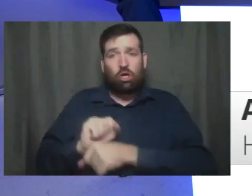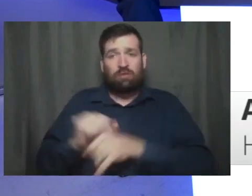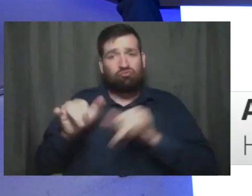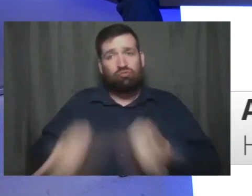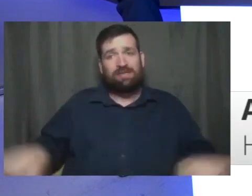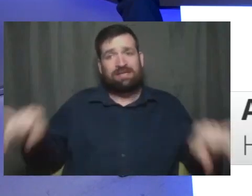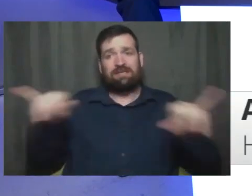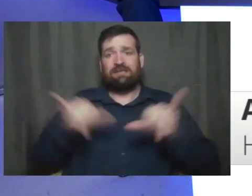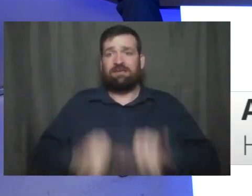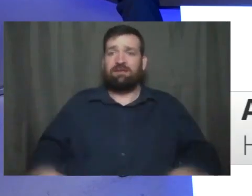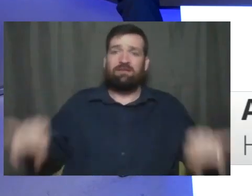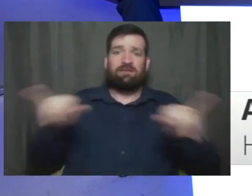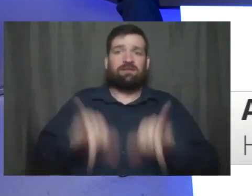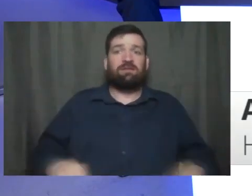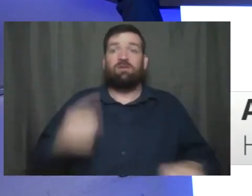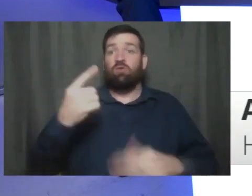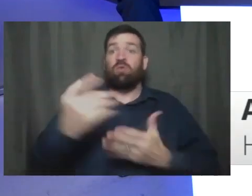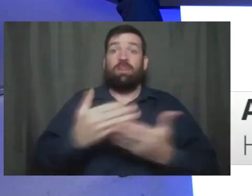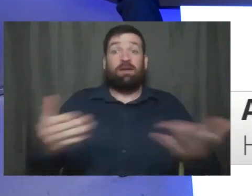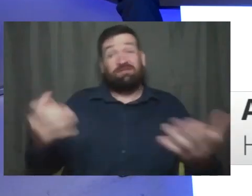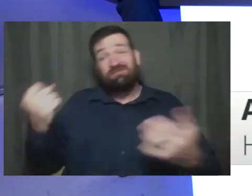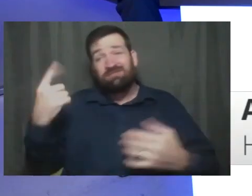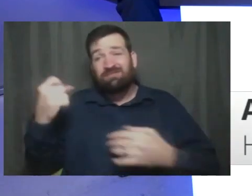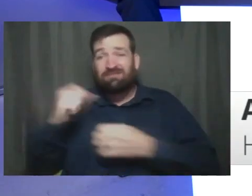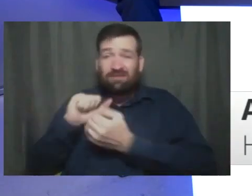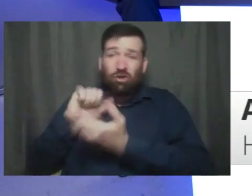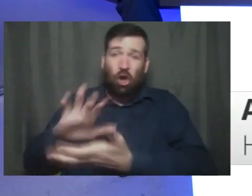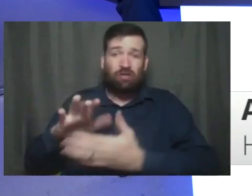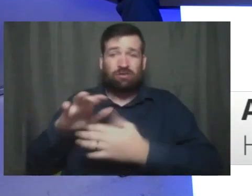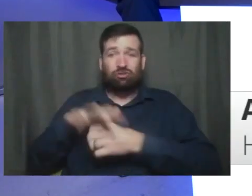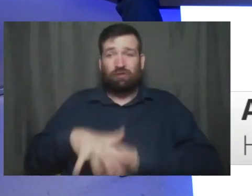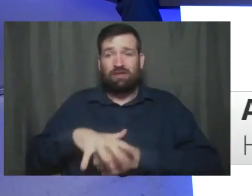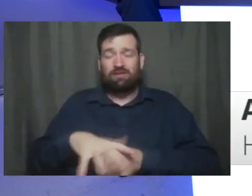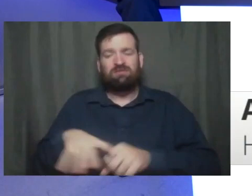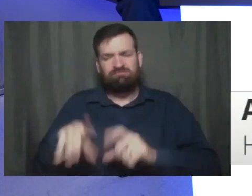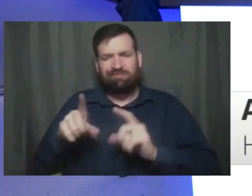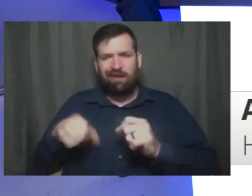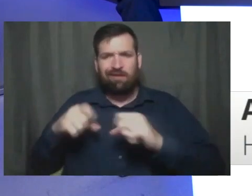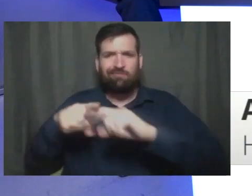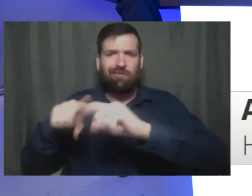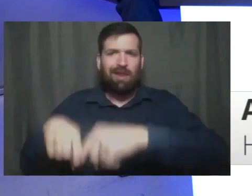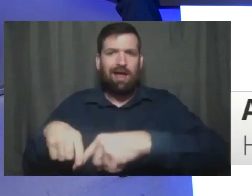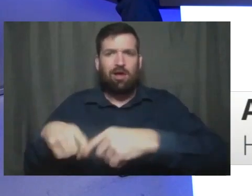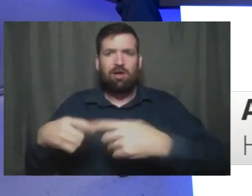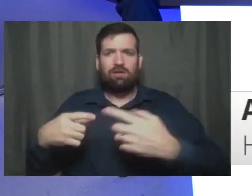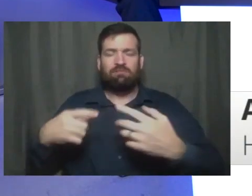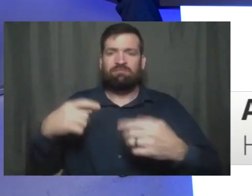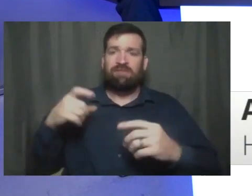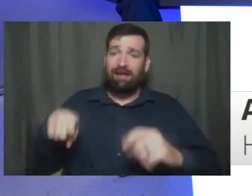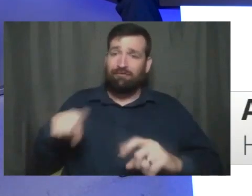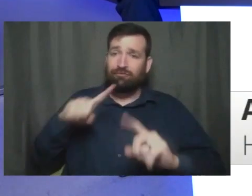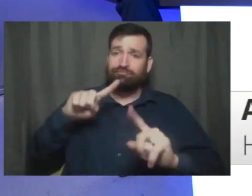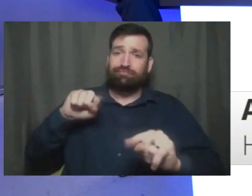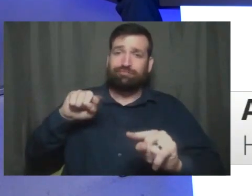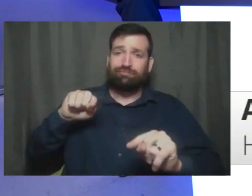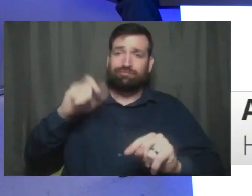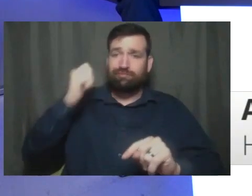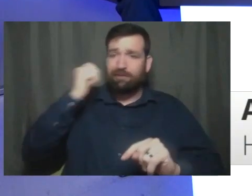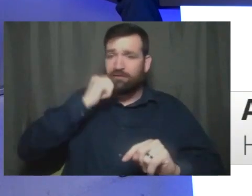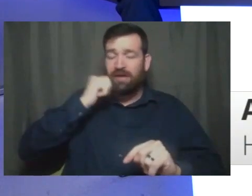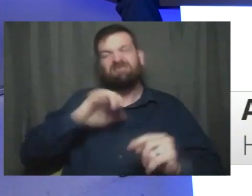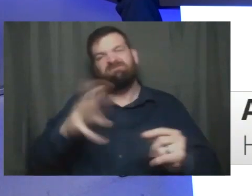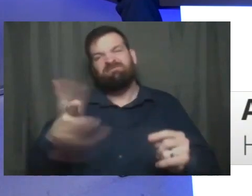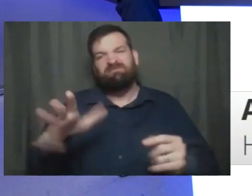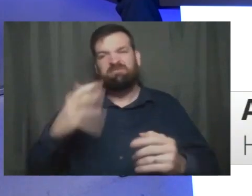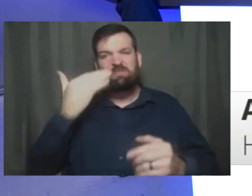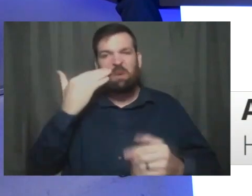one thing, even though it causes us stress, it's the one thing you can rely on. Mm-hmm. You got to be at every single day, and you somewhat know what's going to happen there. Define stress